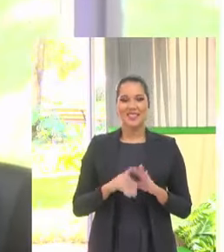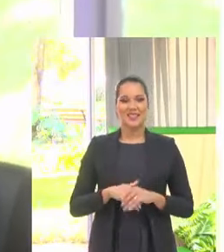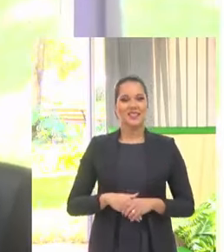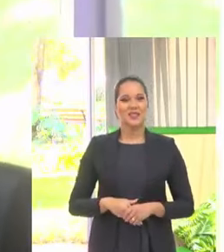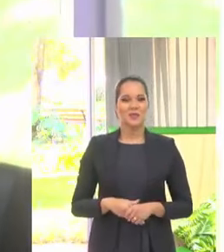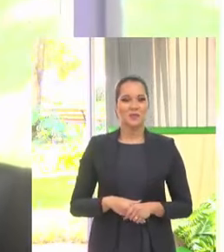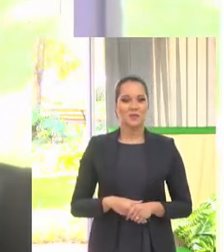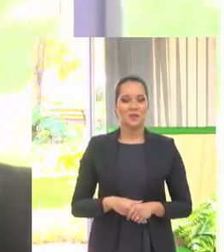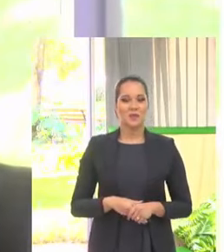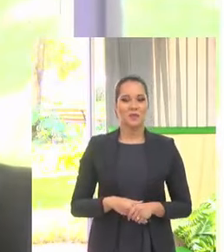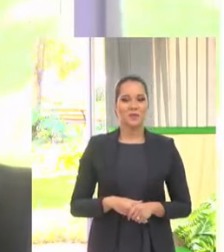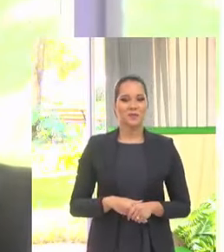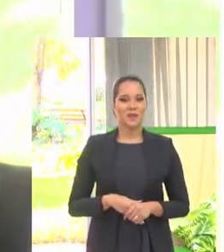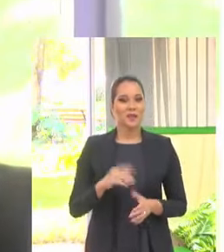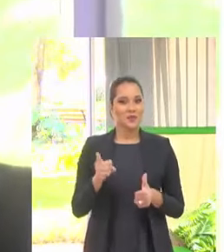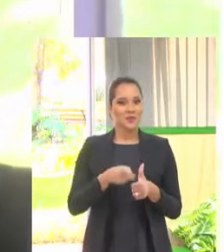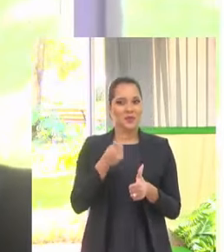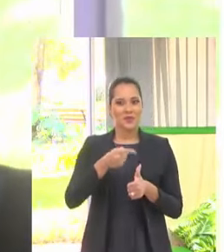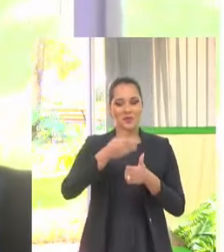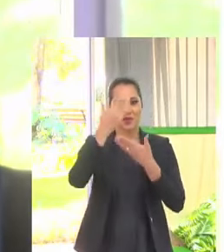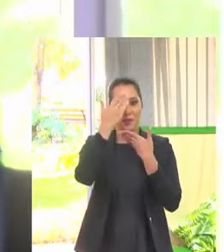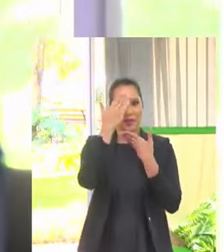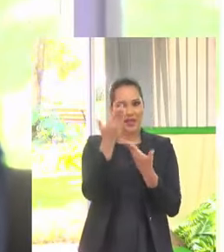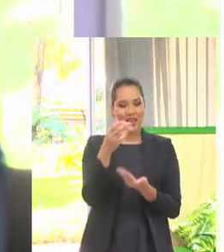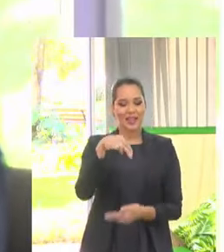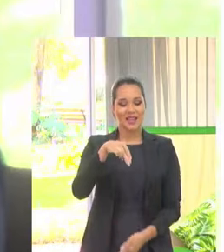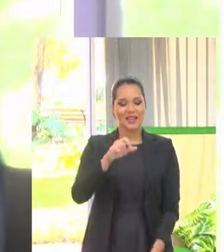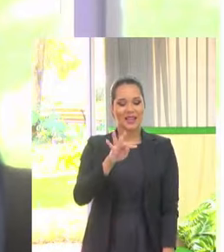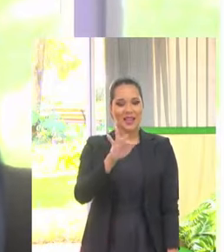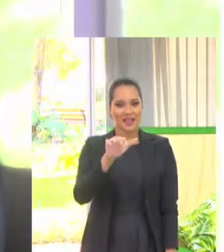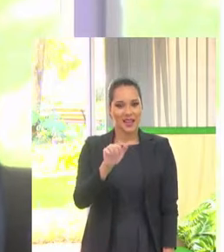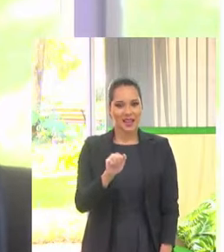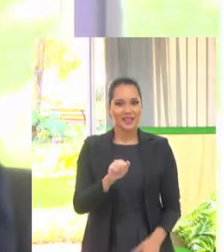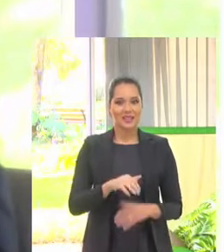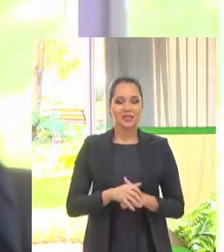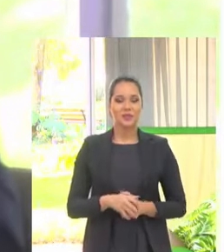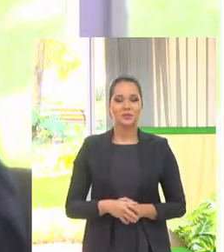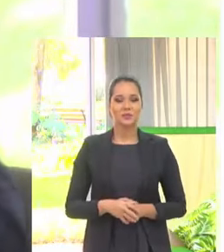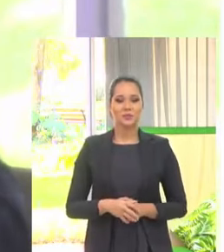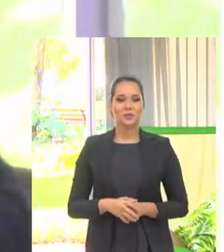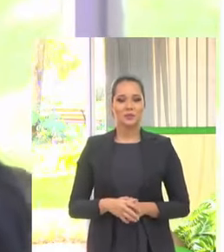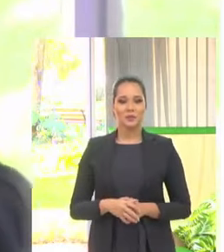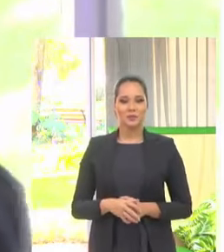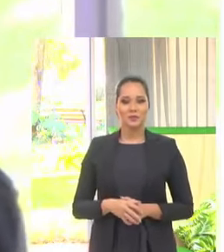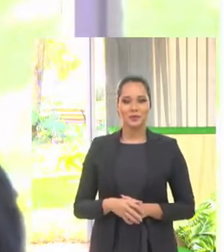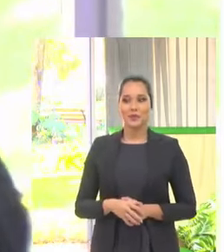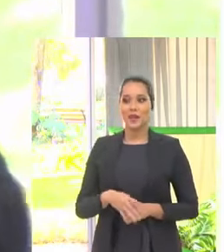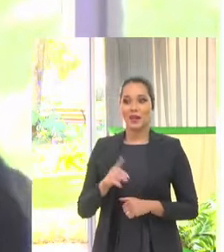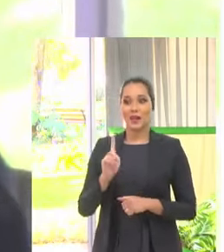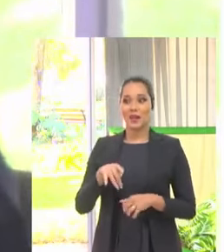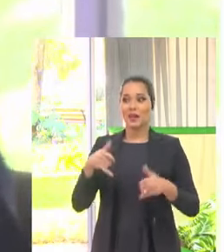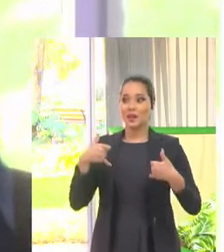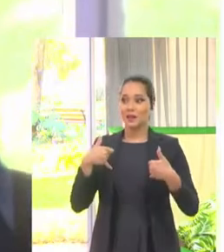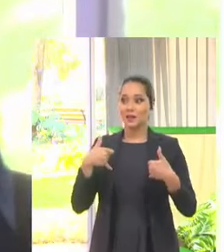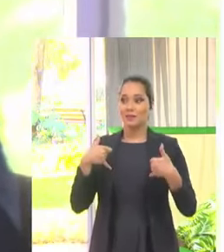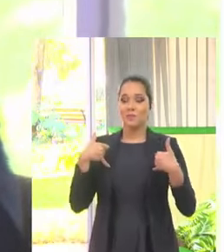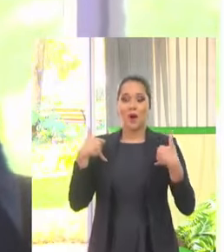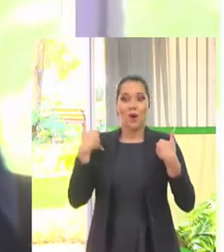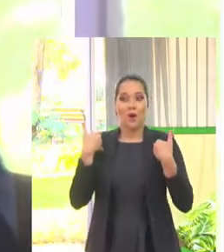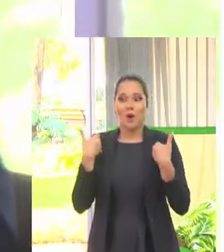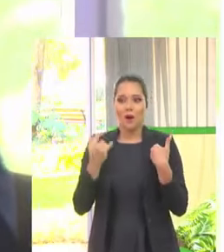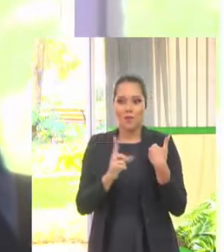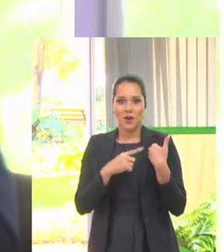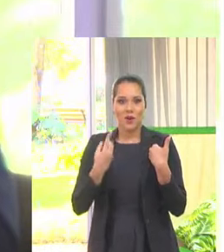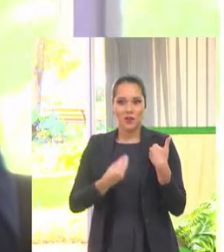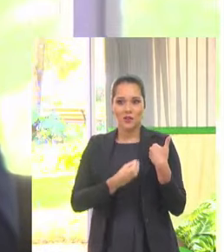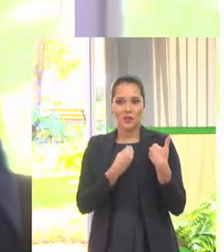First of all, thank you, Natalia. Thank you, Guy. It is an honor for us to be here.